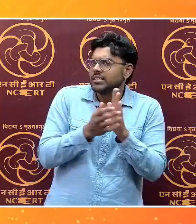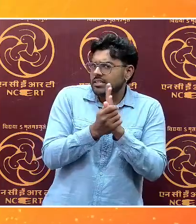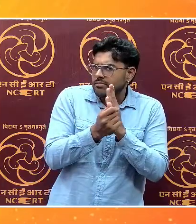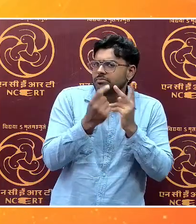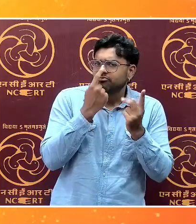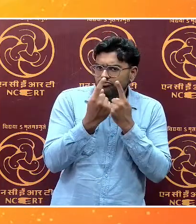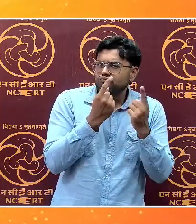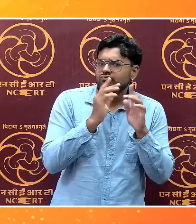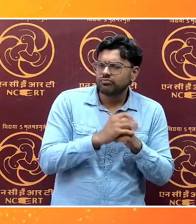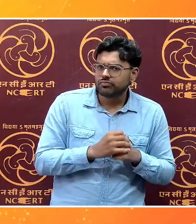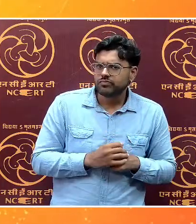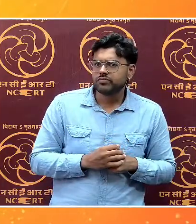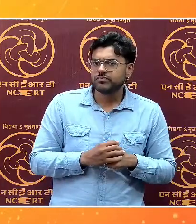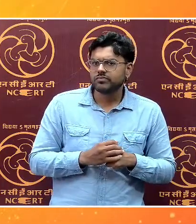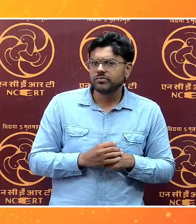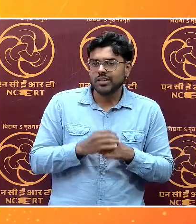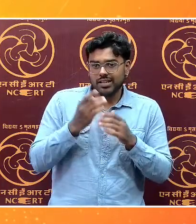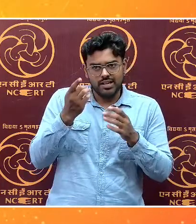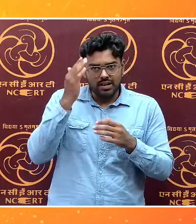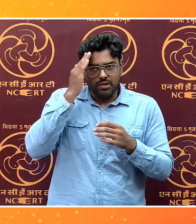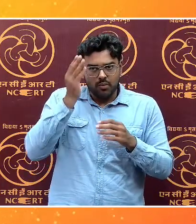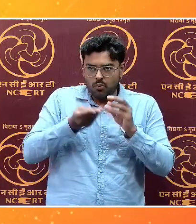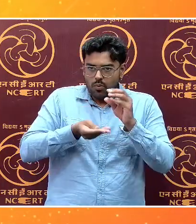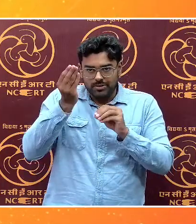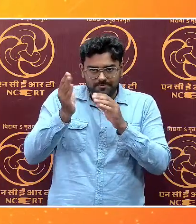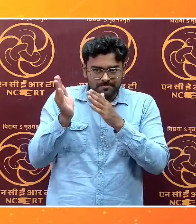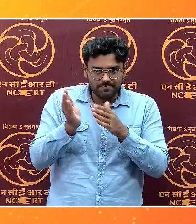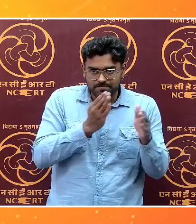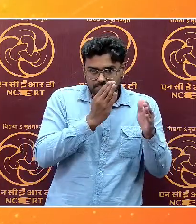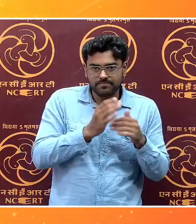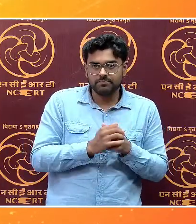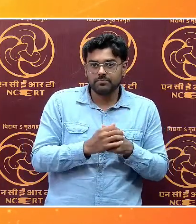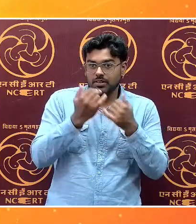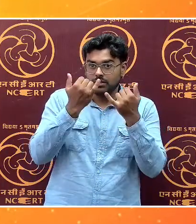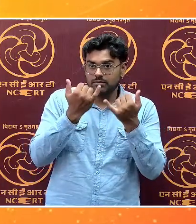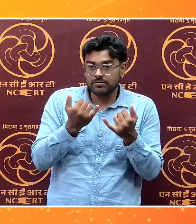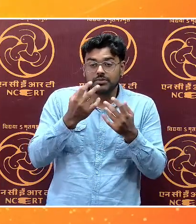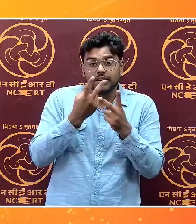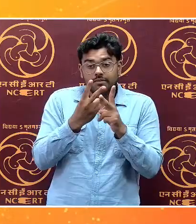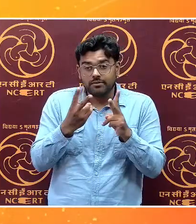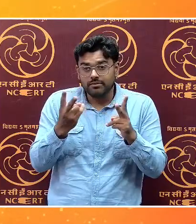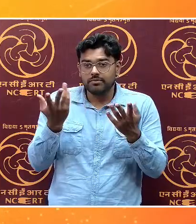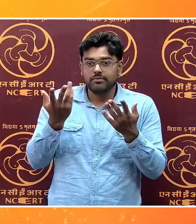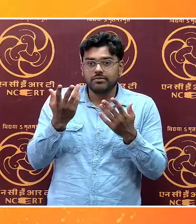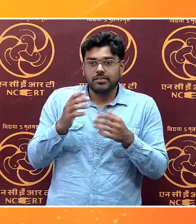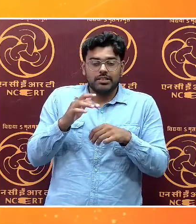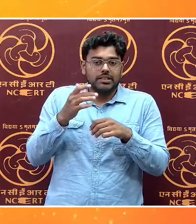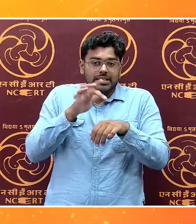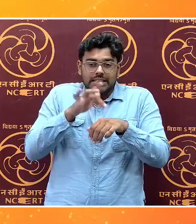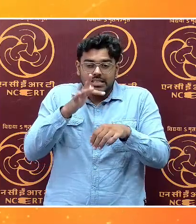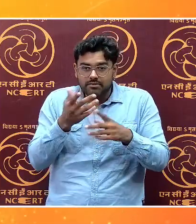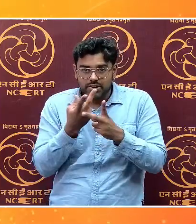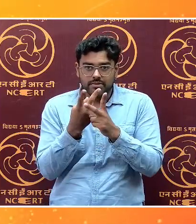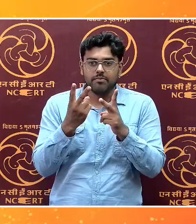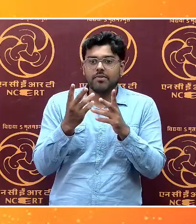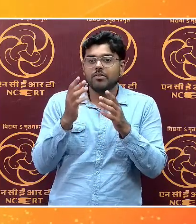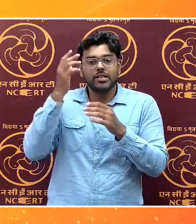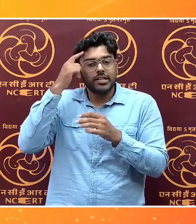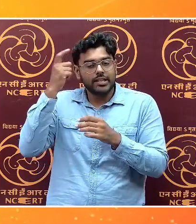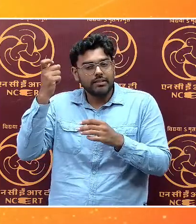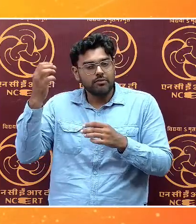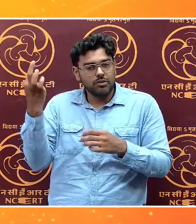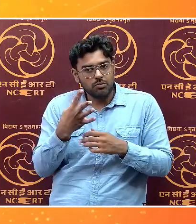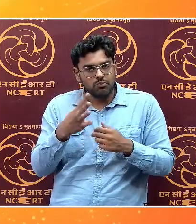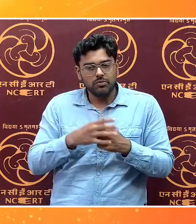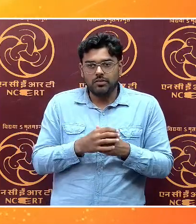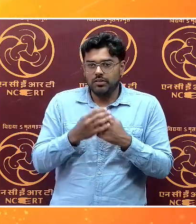also. Apart from awareness, you will be assessed on the basis of sensitivity and creativity. So